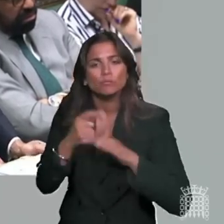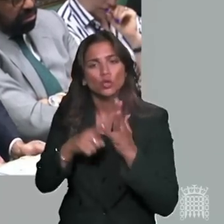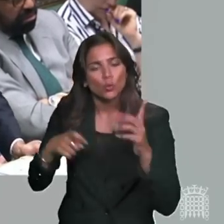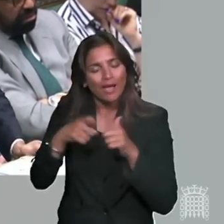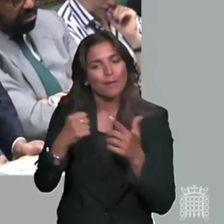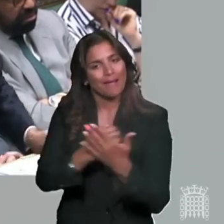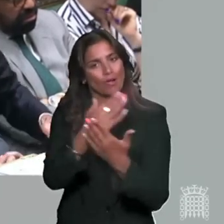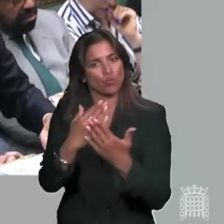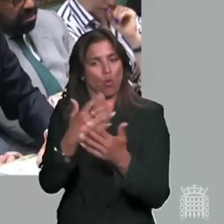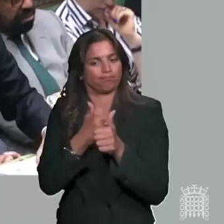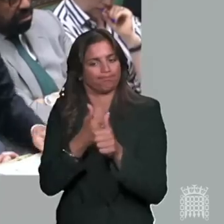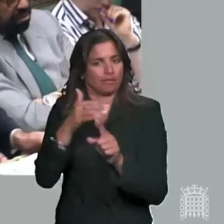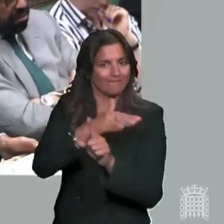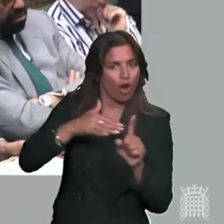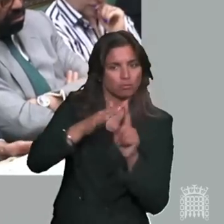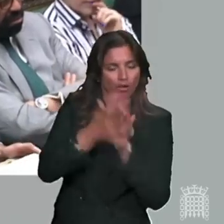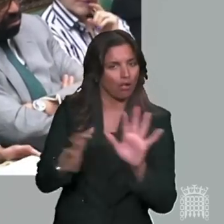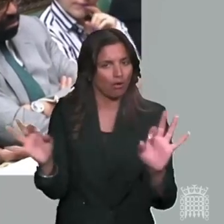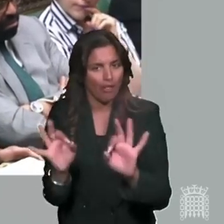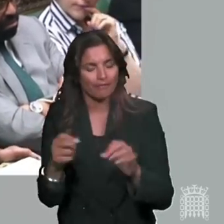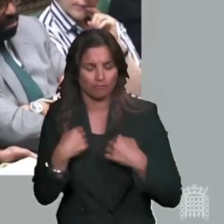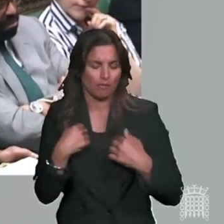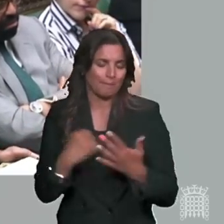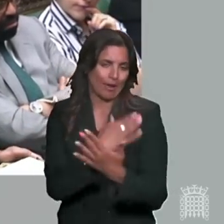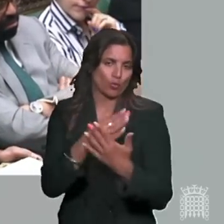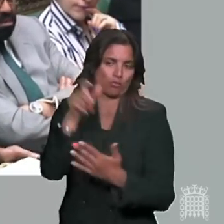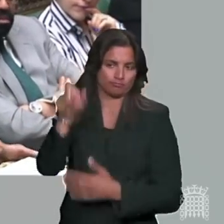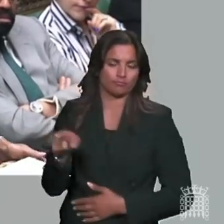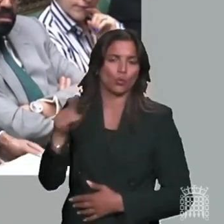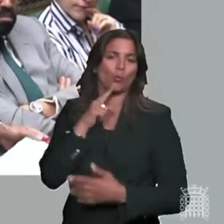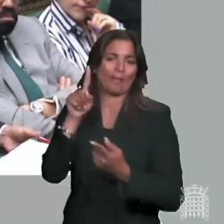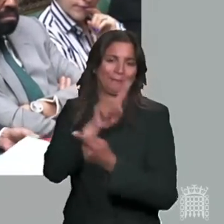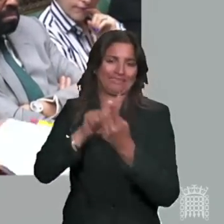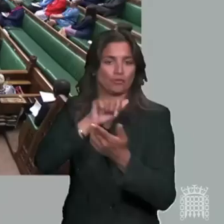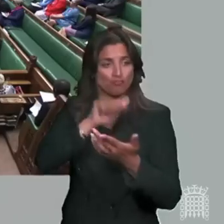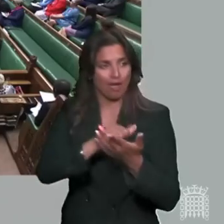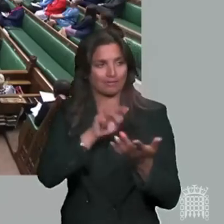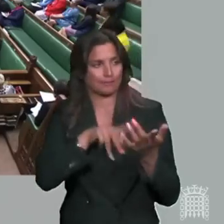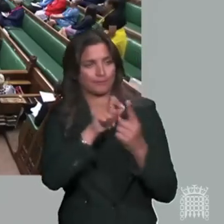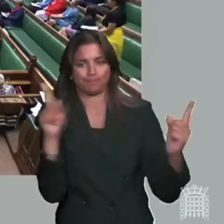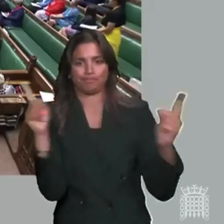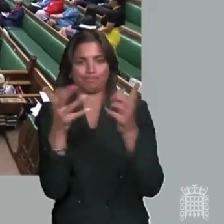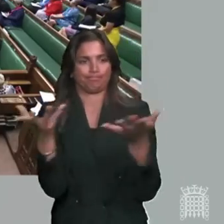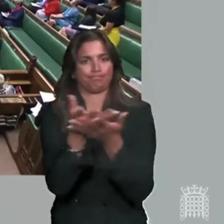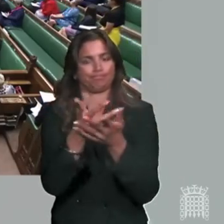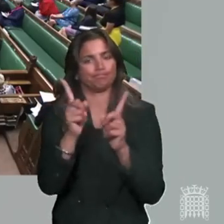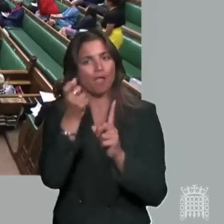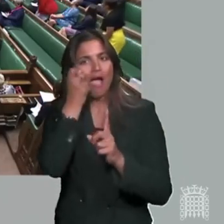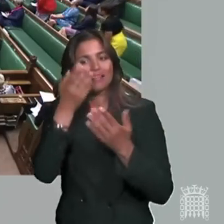manner. I will ensure that he gets a meeting with a relevant minister to discuss his report and ideas further. Lillian Greenwood.